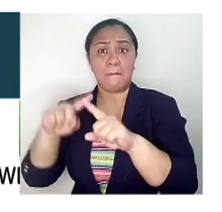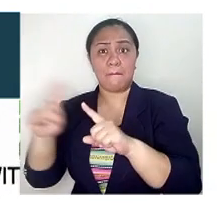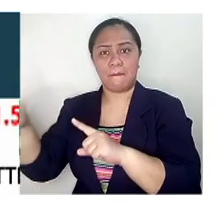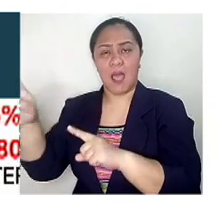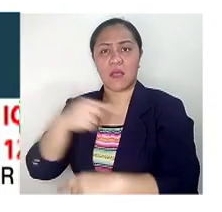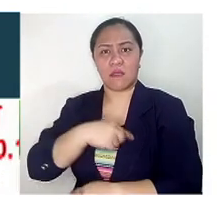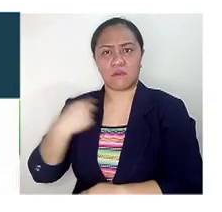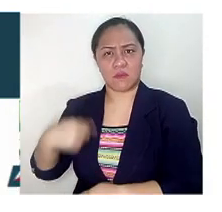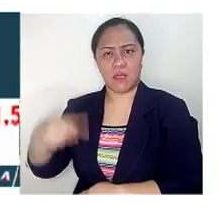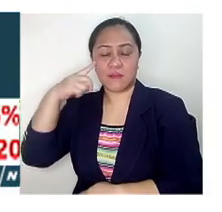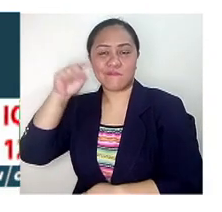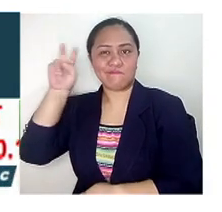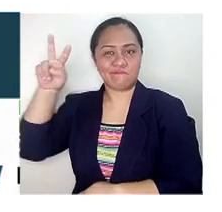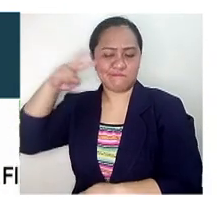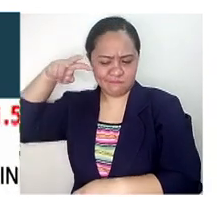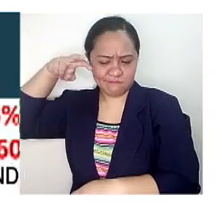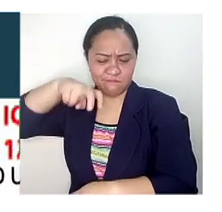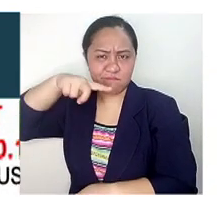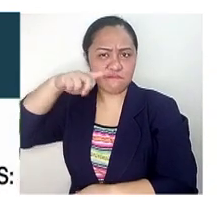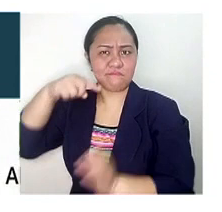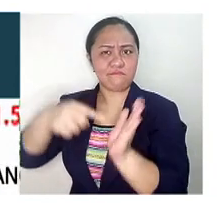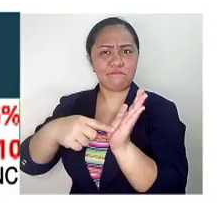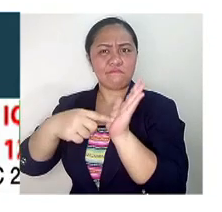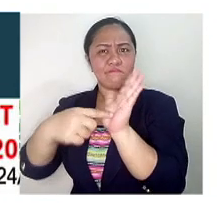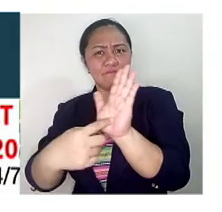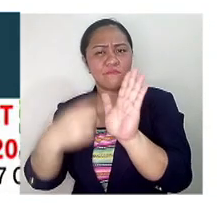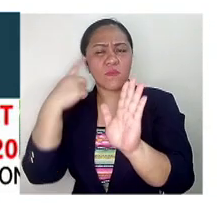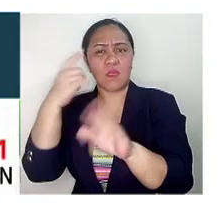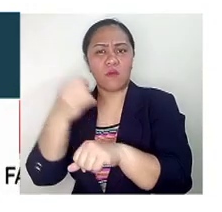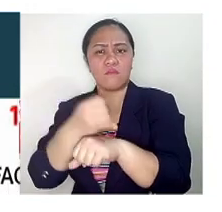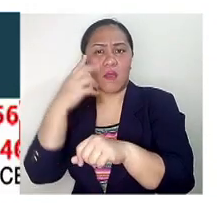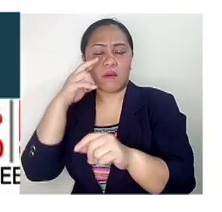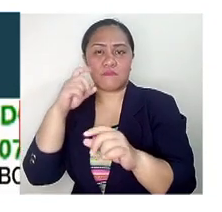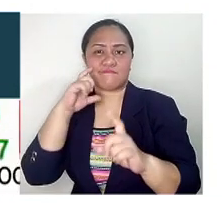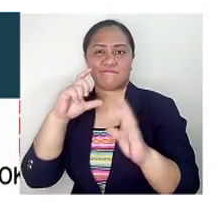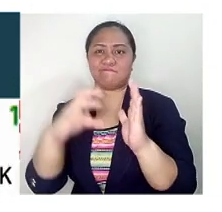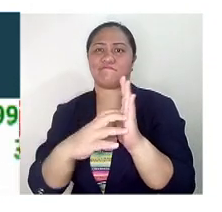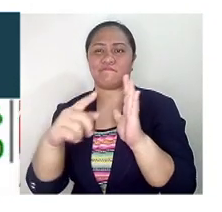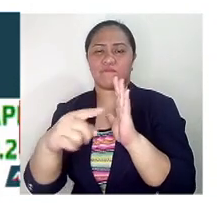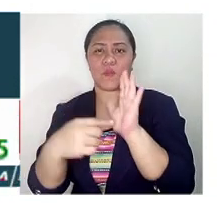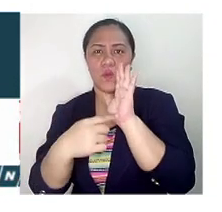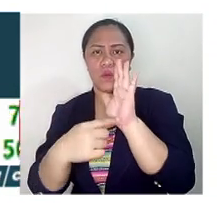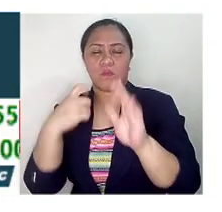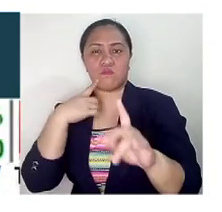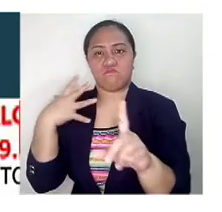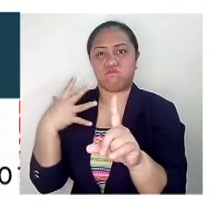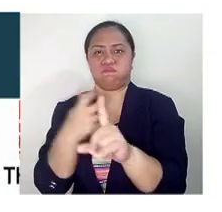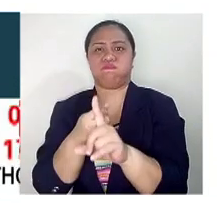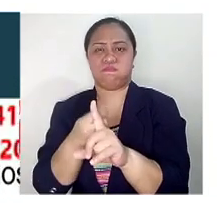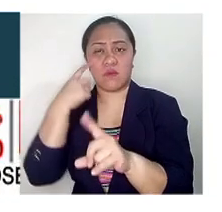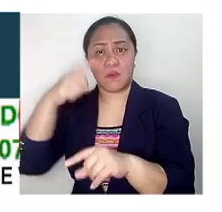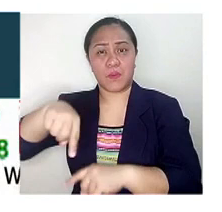and we're about to show show that China was busy doing other things. What to you is most striking about China's activities on